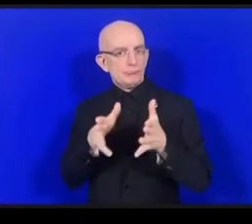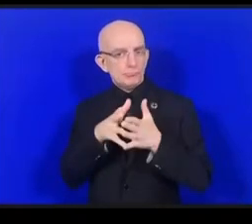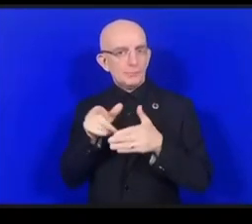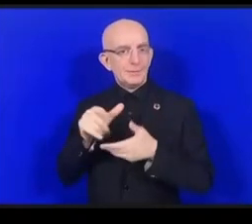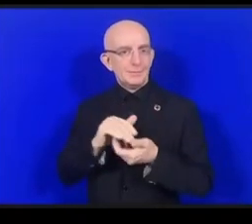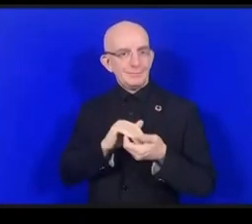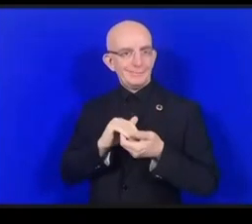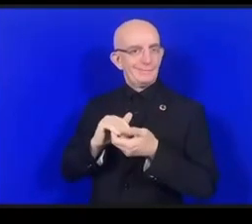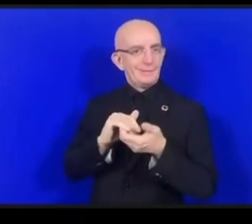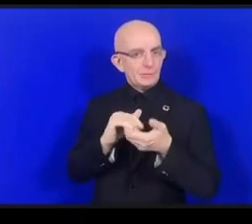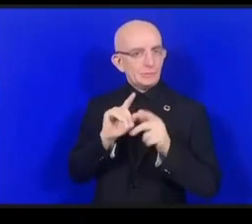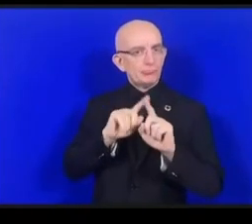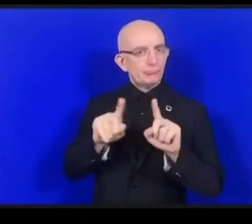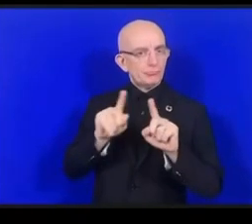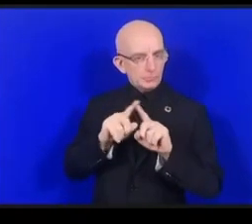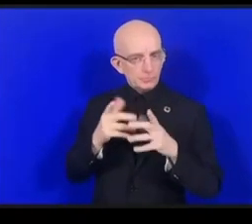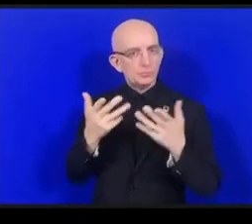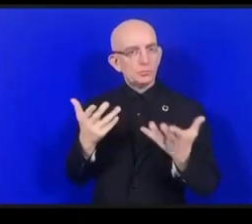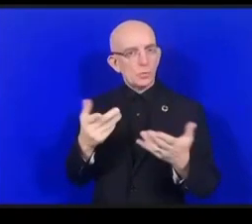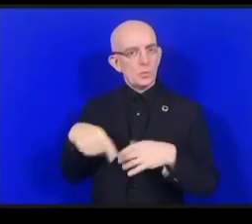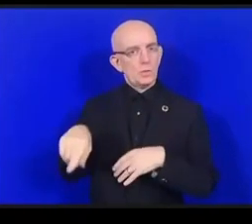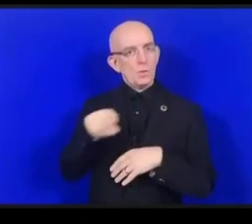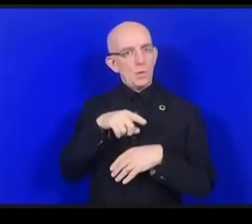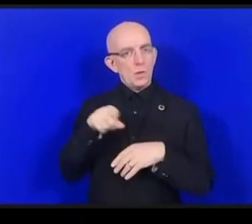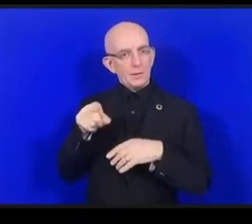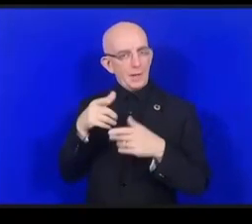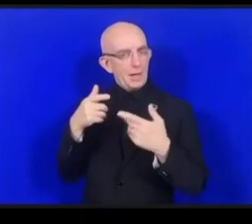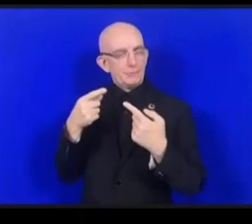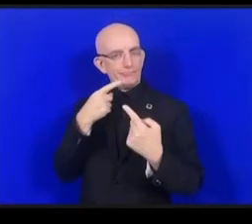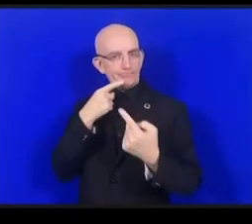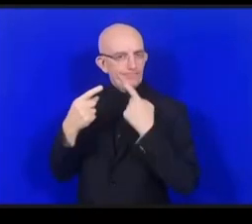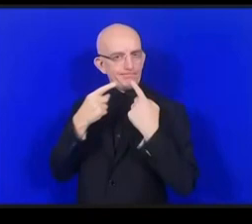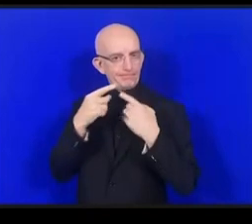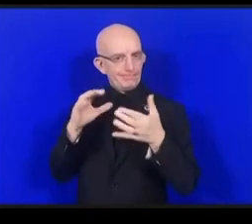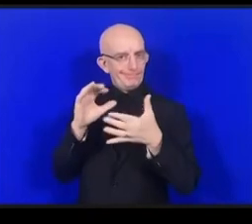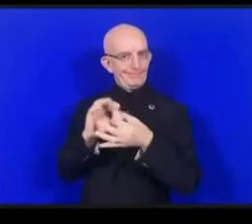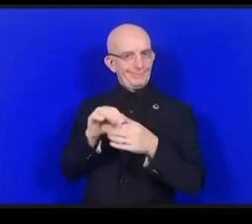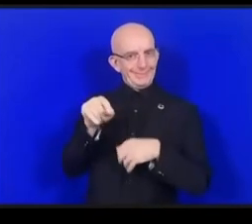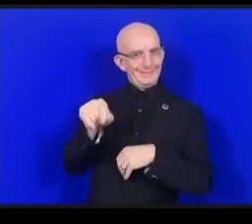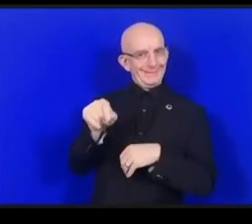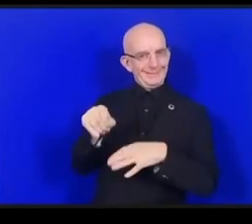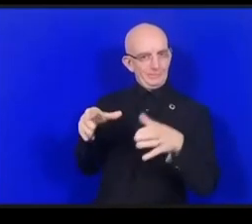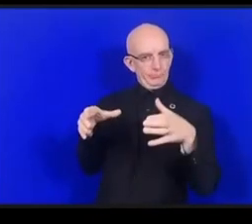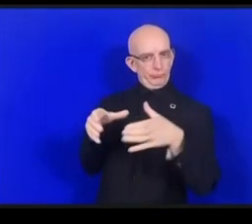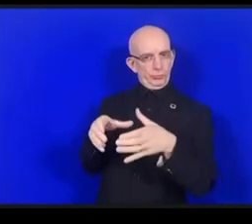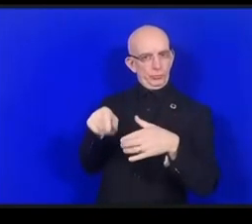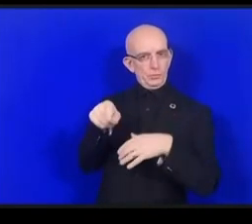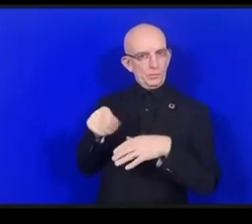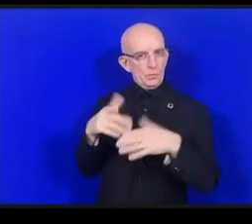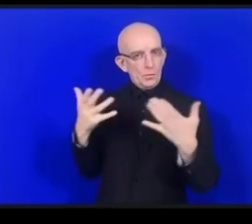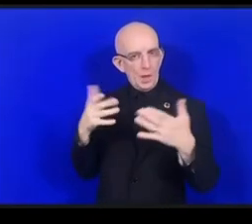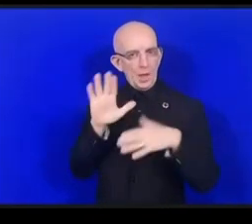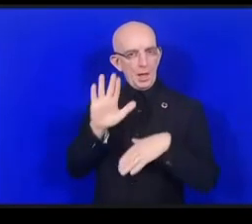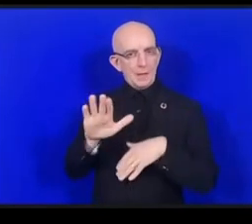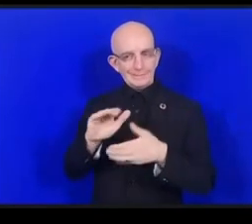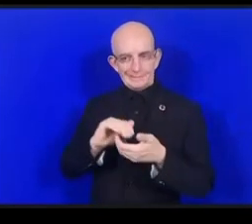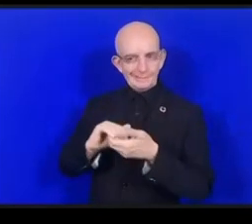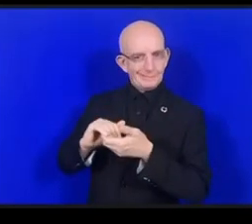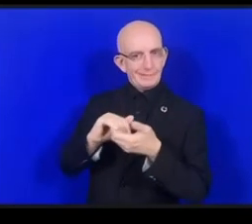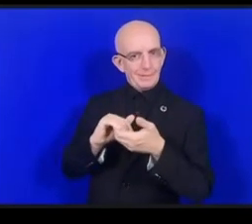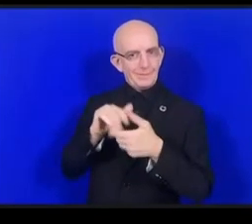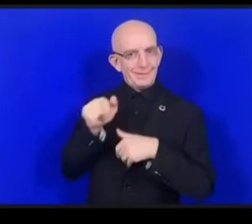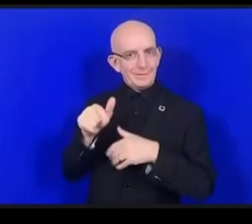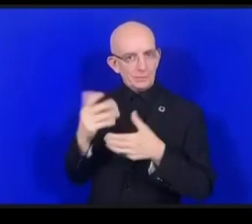grown-up dynamic coalitions, I think. So you have a long-standing experience in Internet of